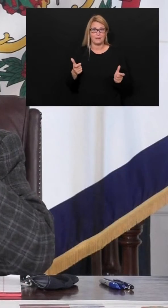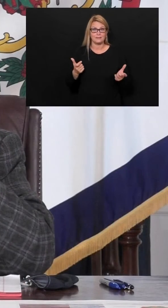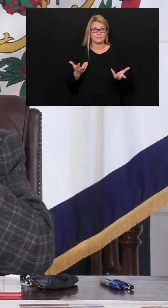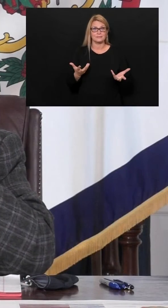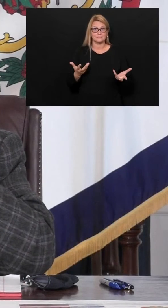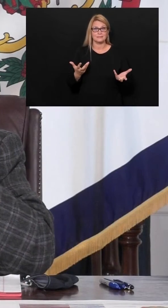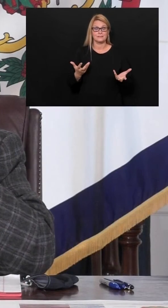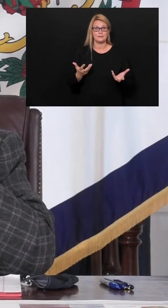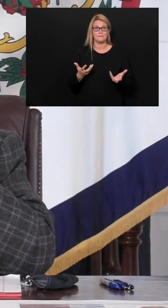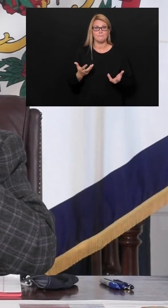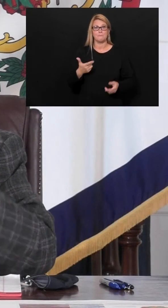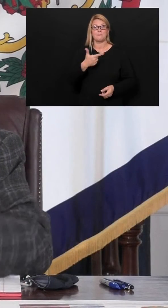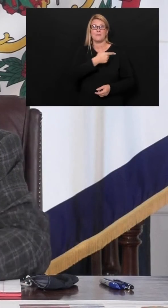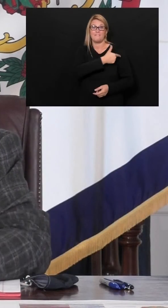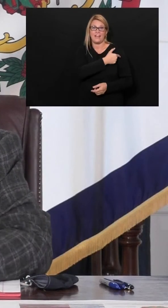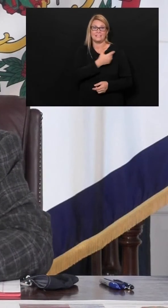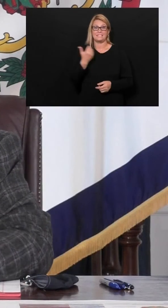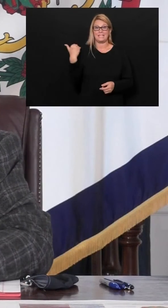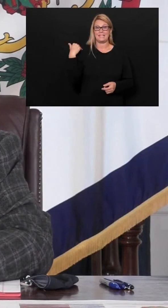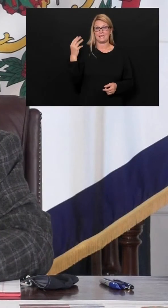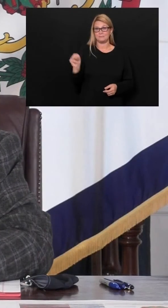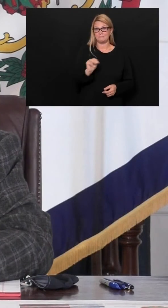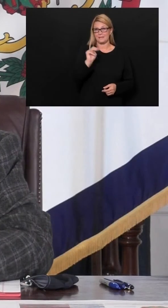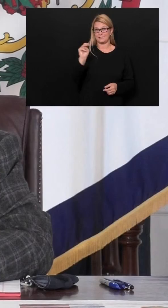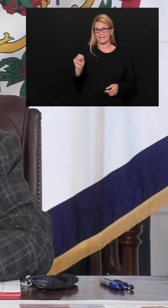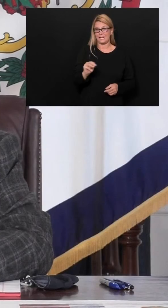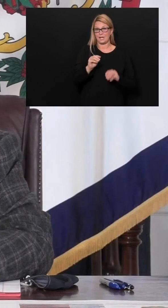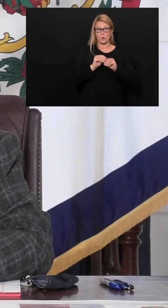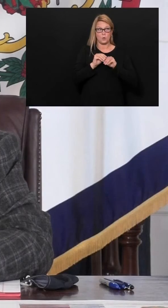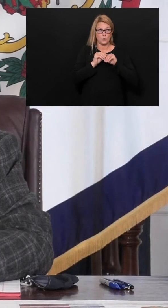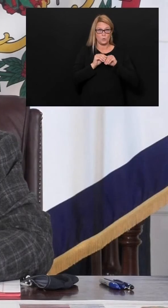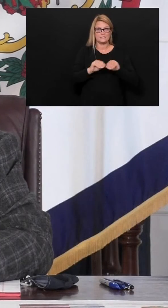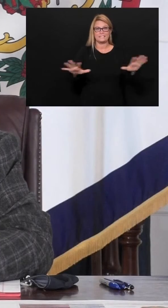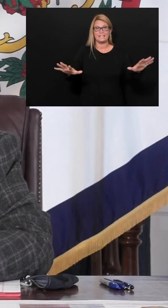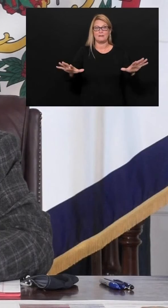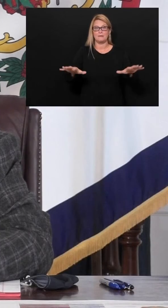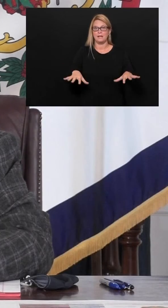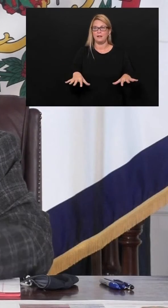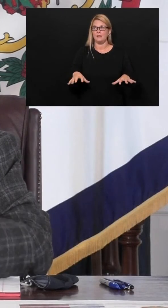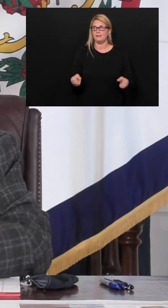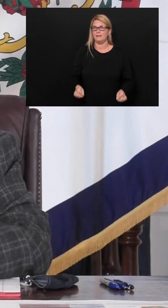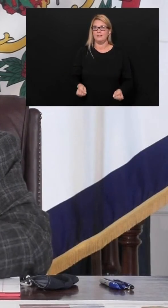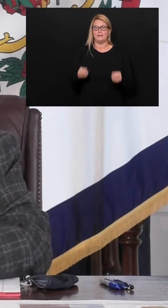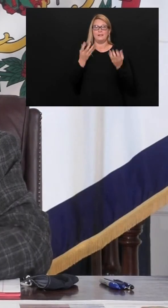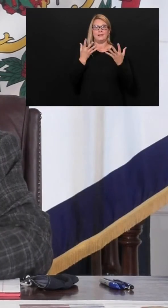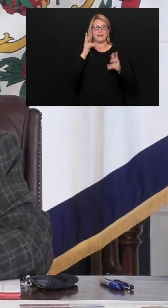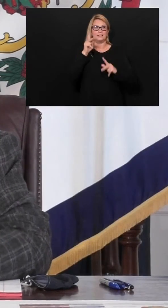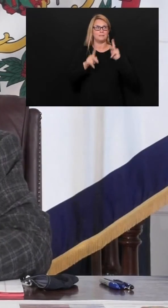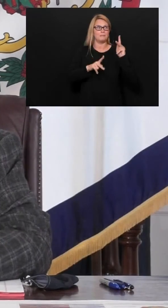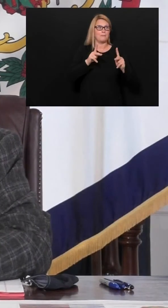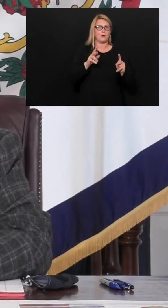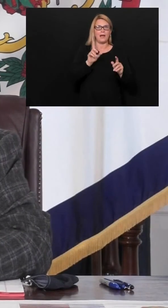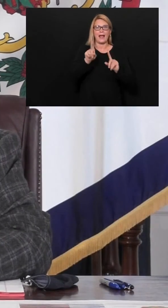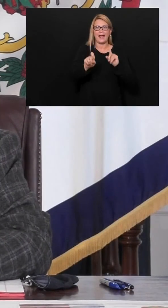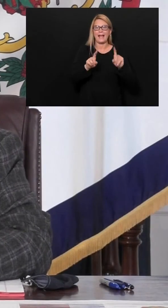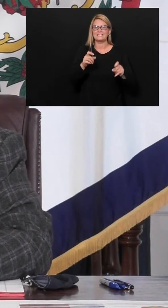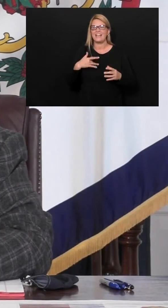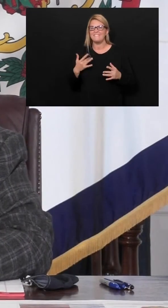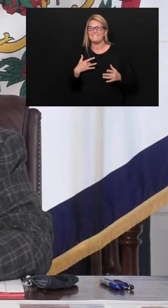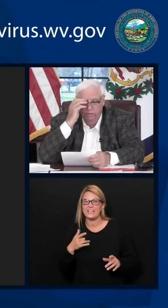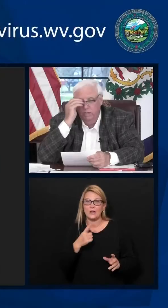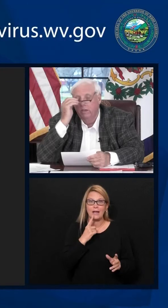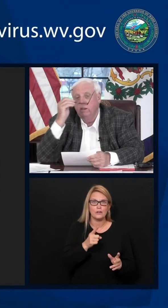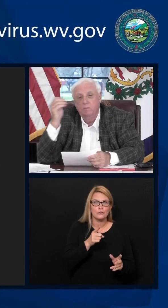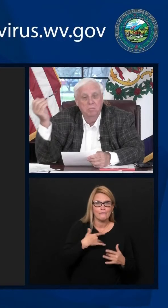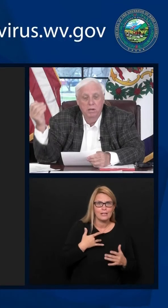The vaccine on Monday was distributed, and lots of people were wondering, how you feeling, Governor? How you